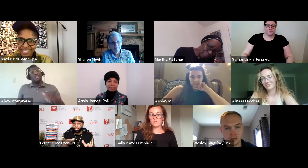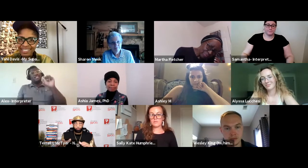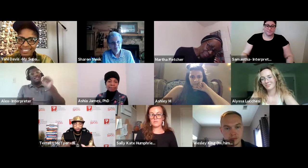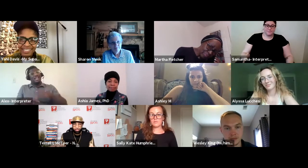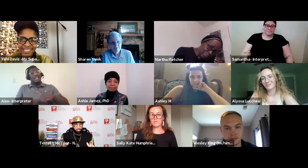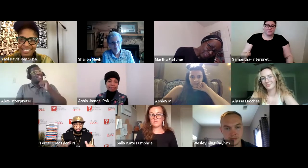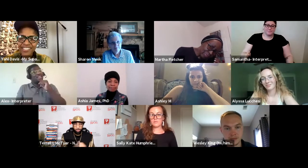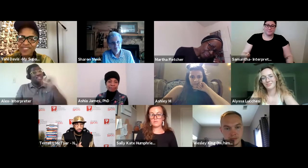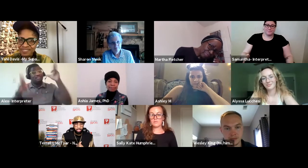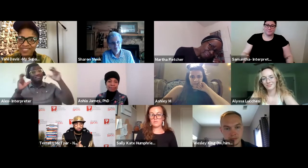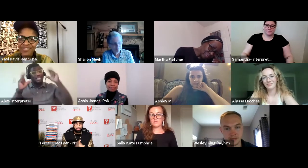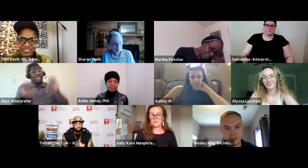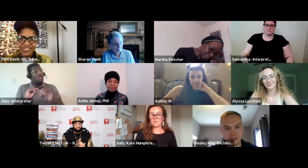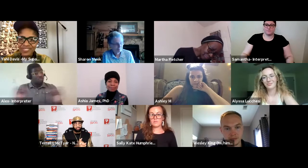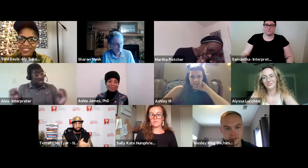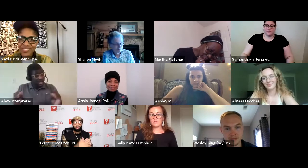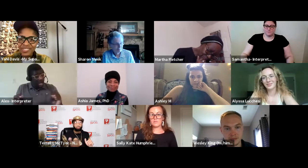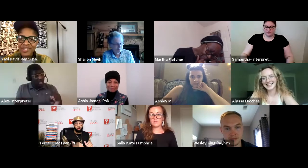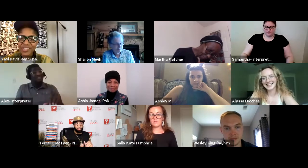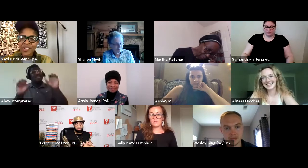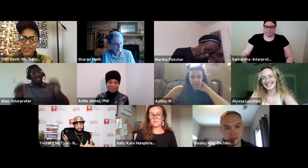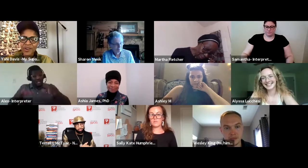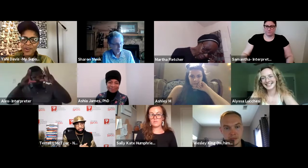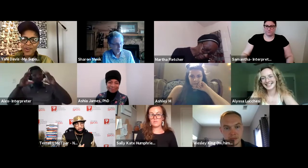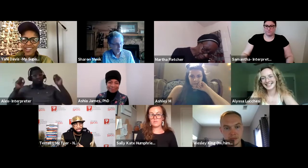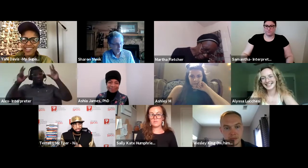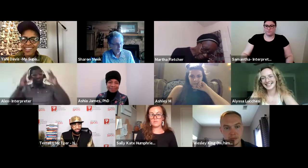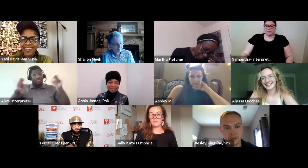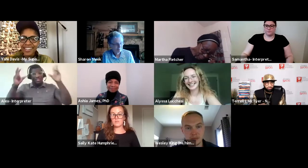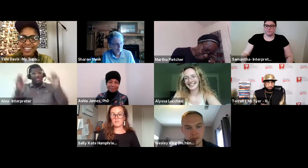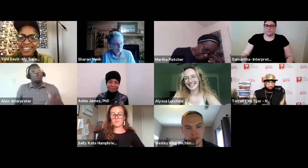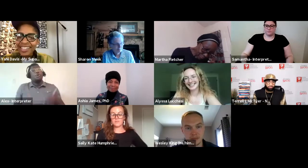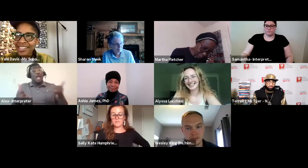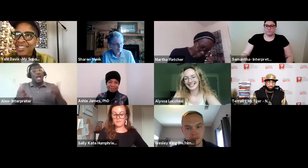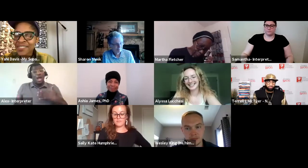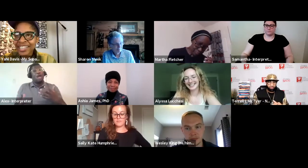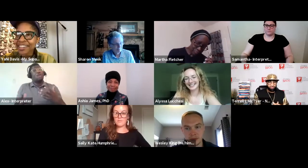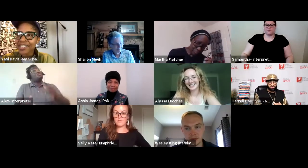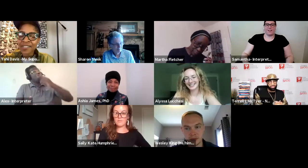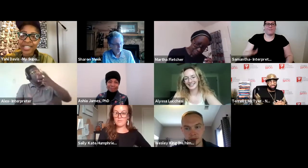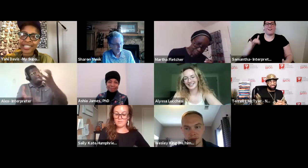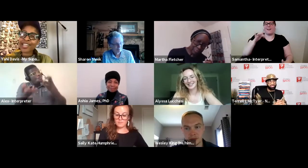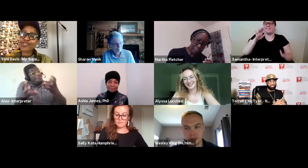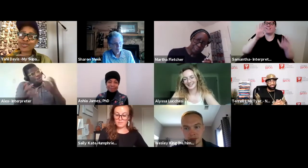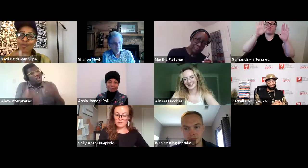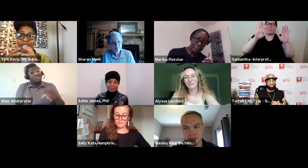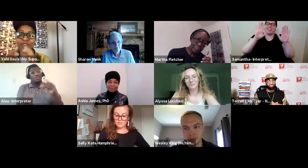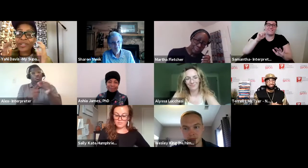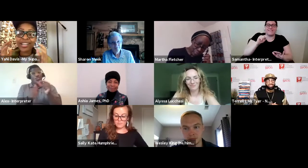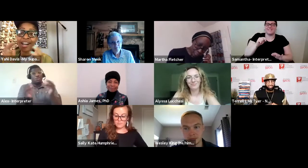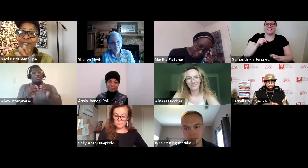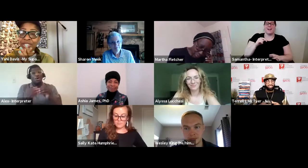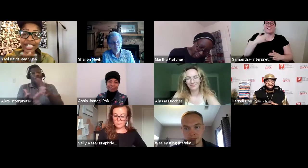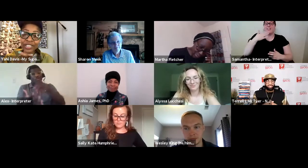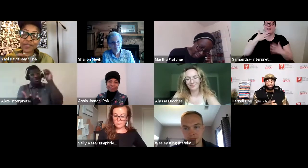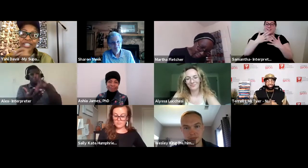I'm looking forward to this, learning more languages that I can, more words I can pass down. I love it. I love it. Thank you so much for